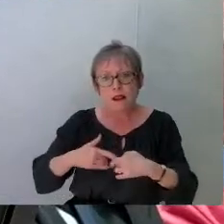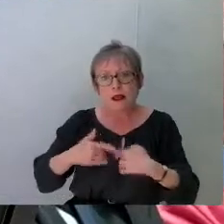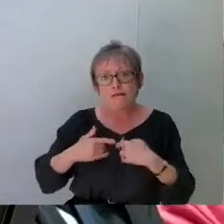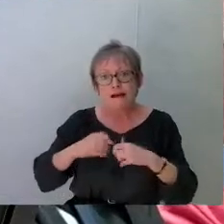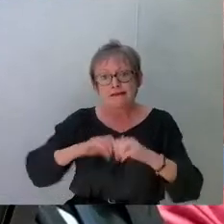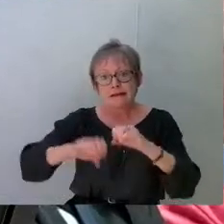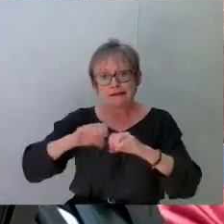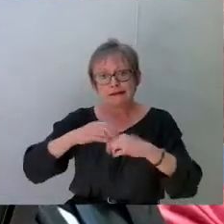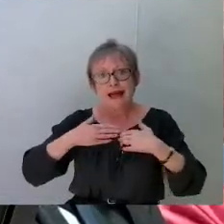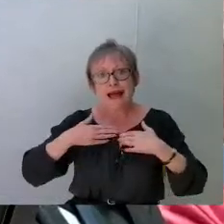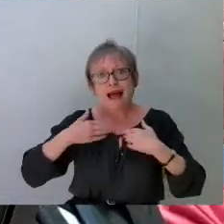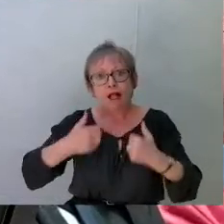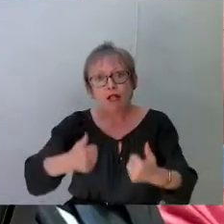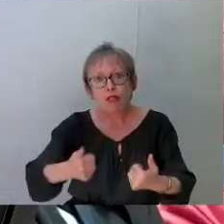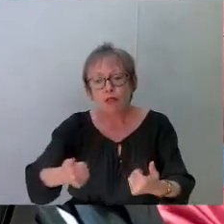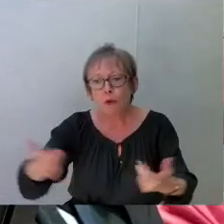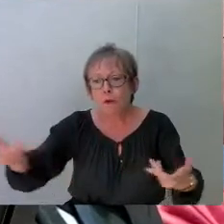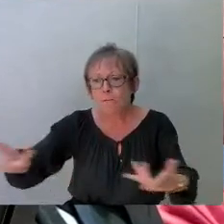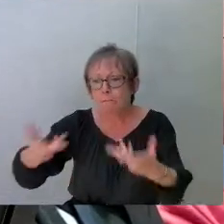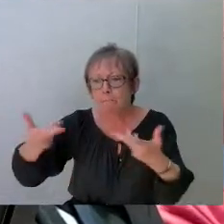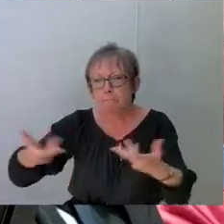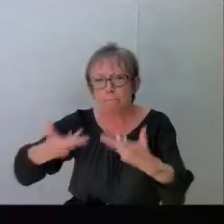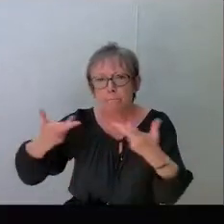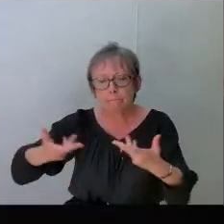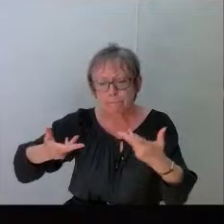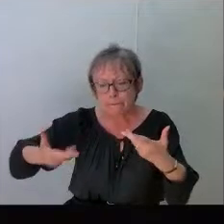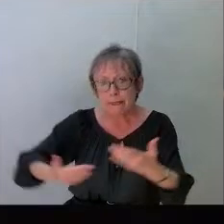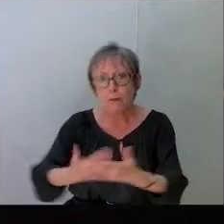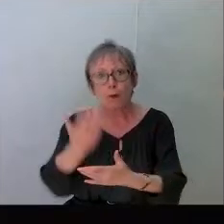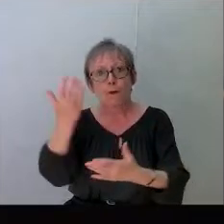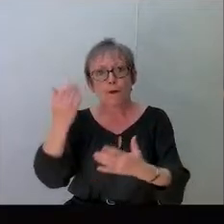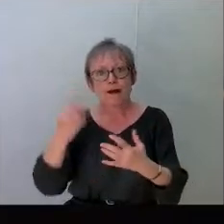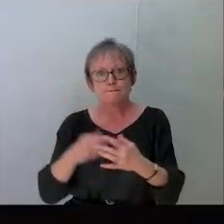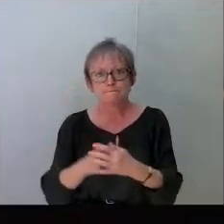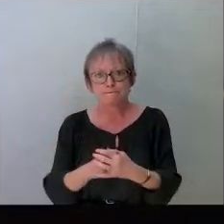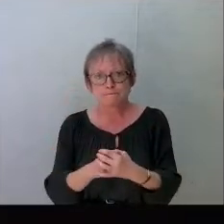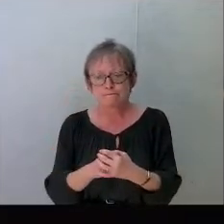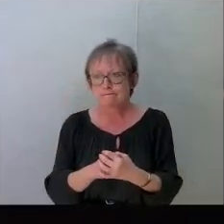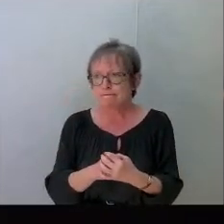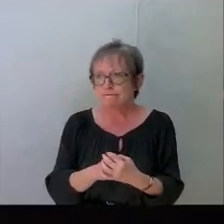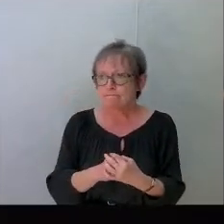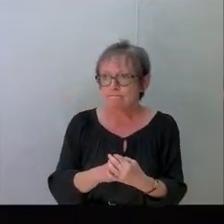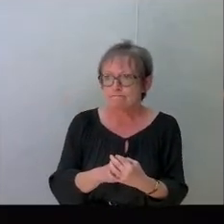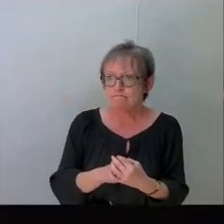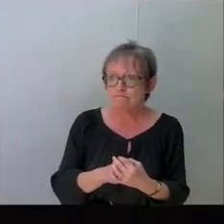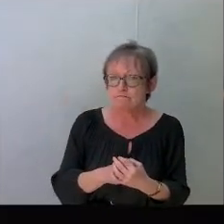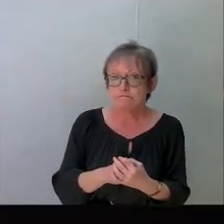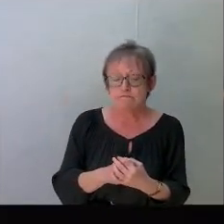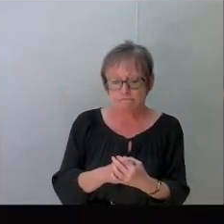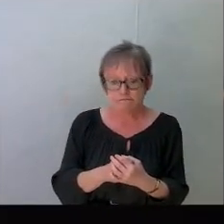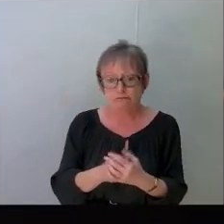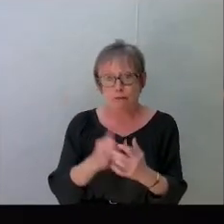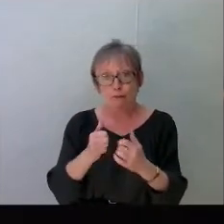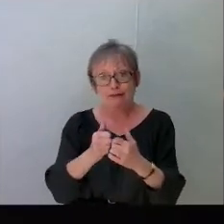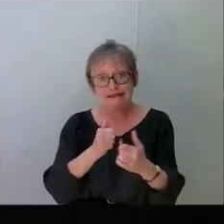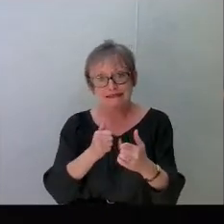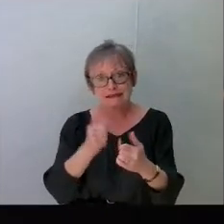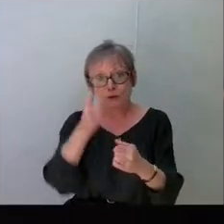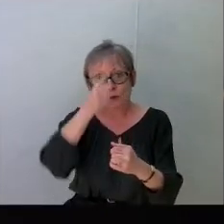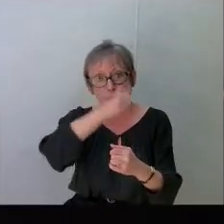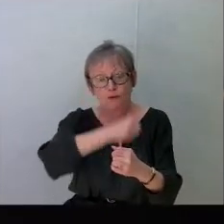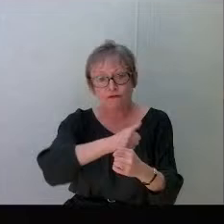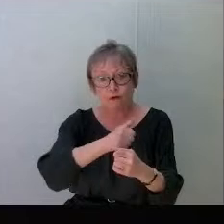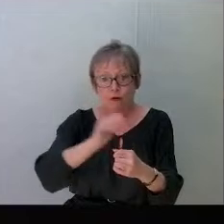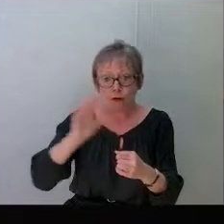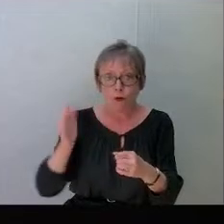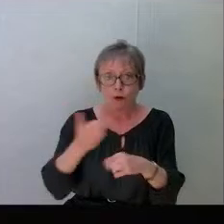to really drive that renaissance. We're growing our business experience all the time, our expertise all the time. Those